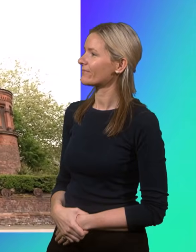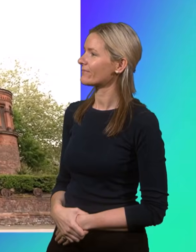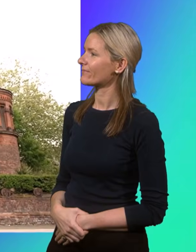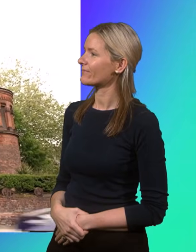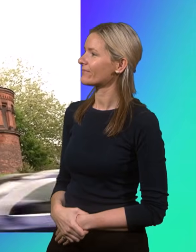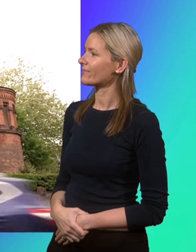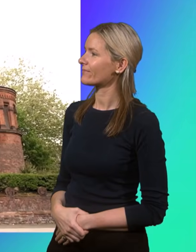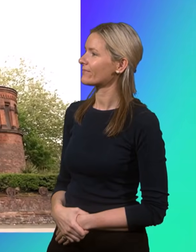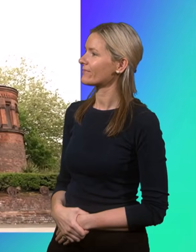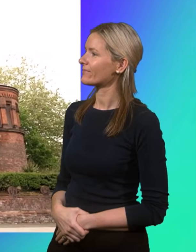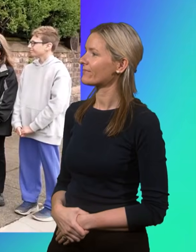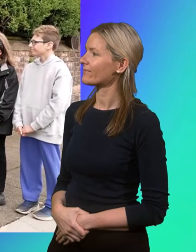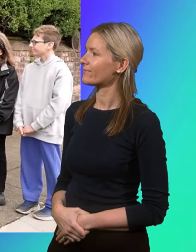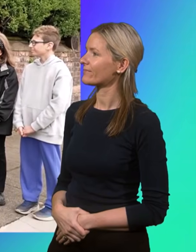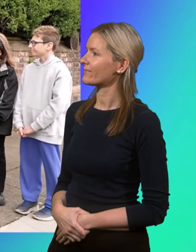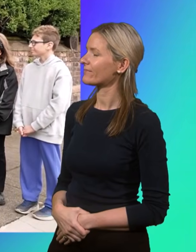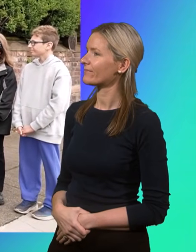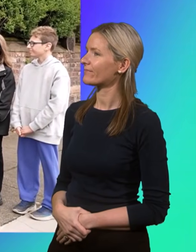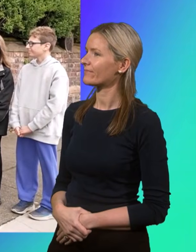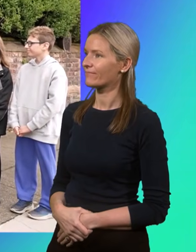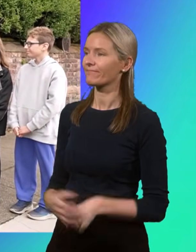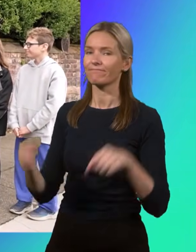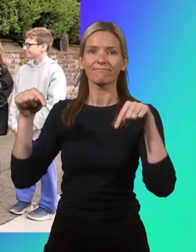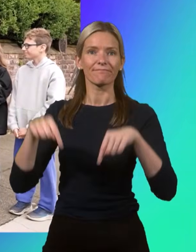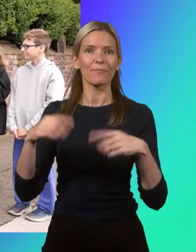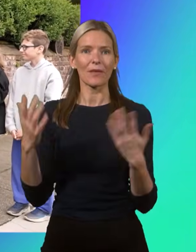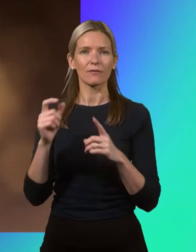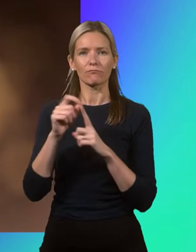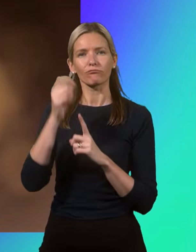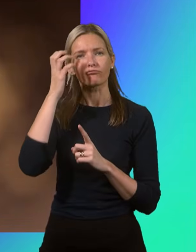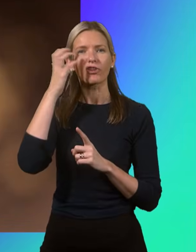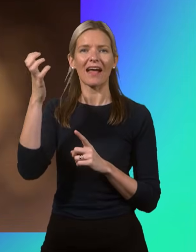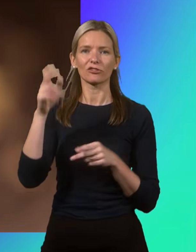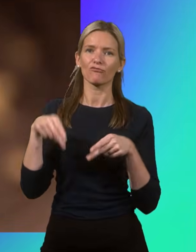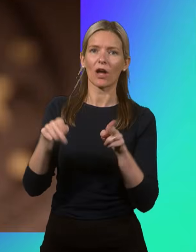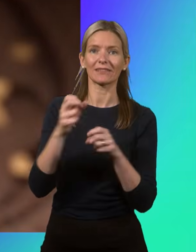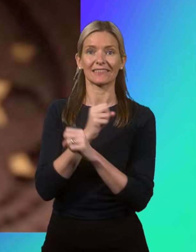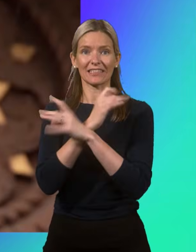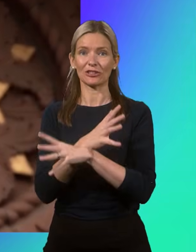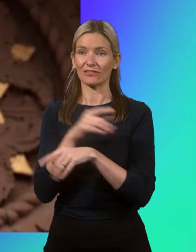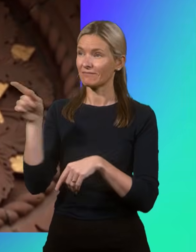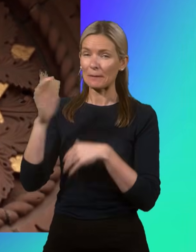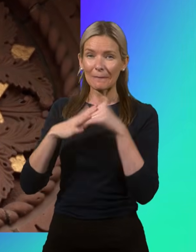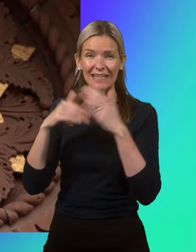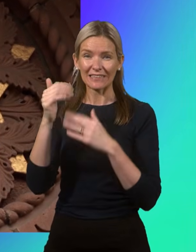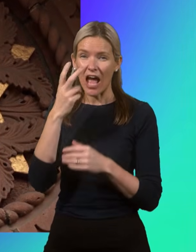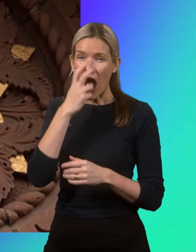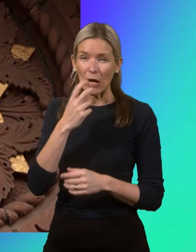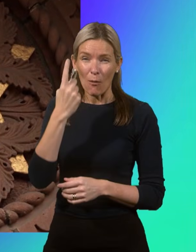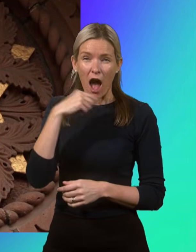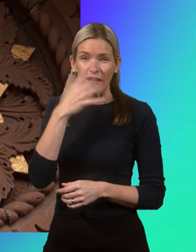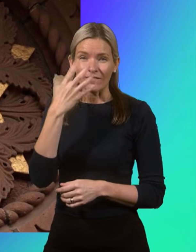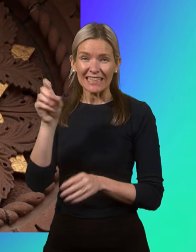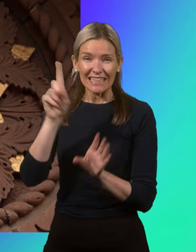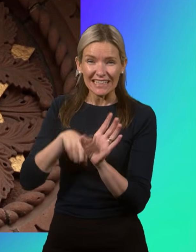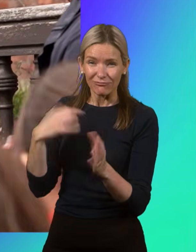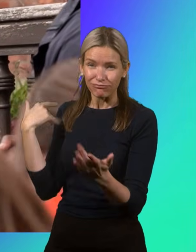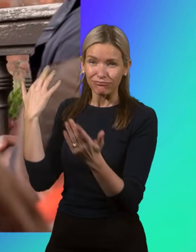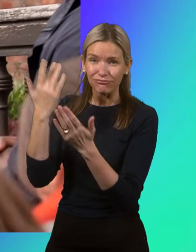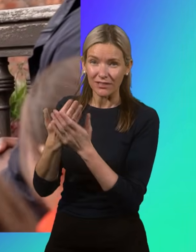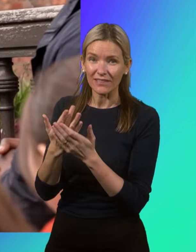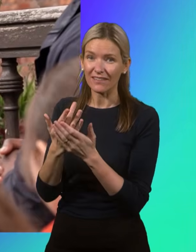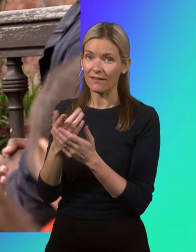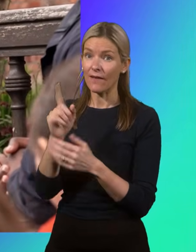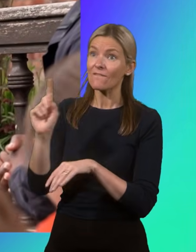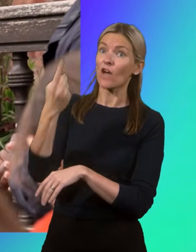So here we are at Princes Road Synagogue. So this building is nearly 150 years old, and this isn't even the first synagogue in Liverpool.